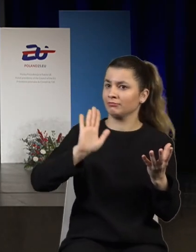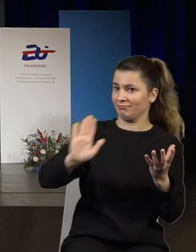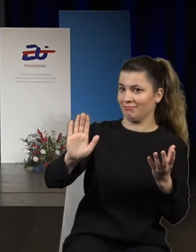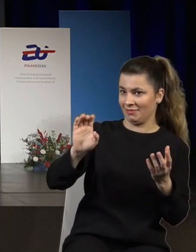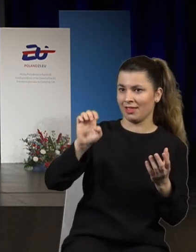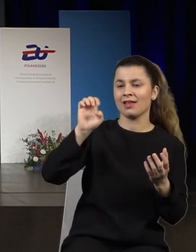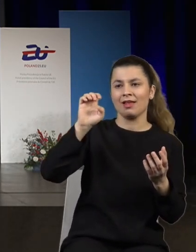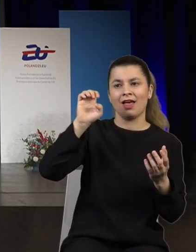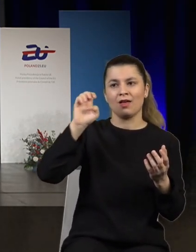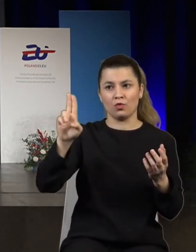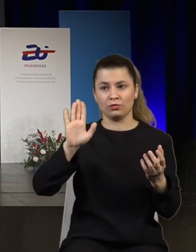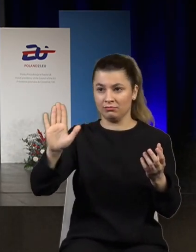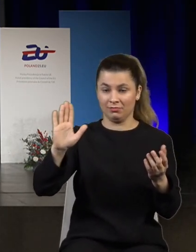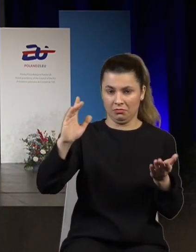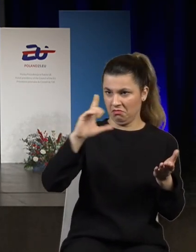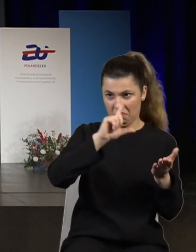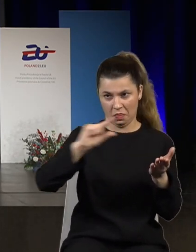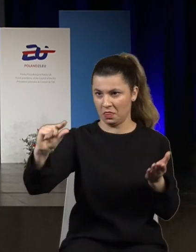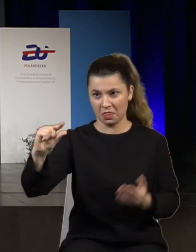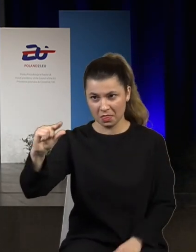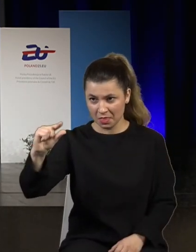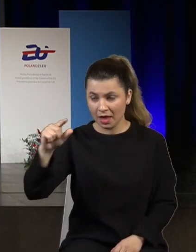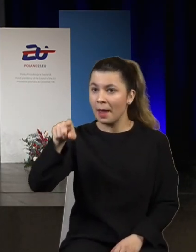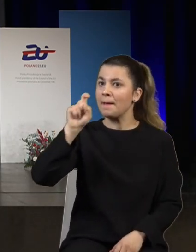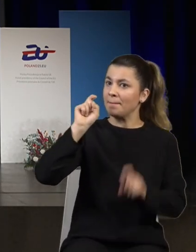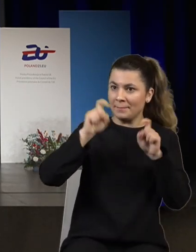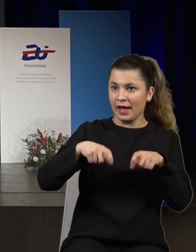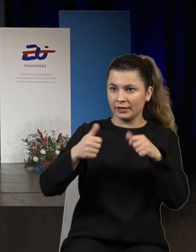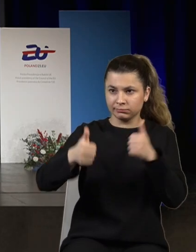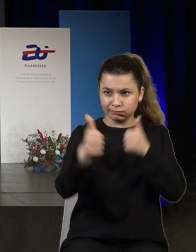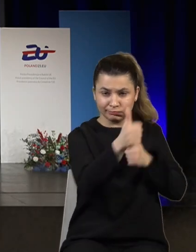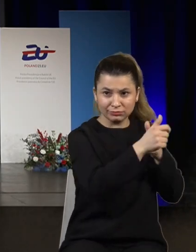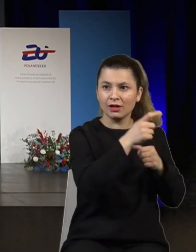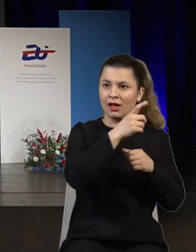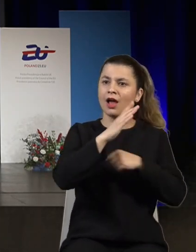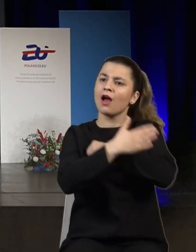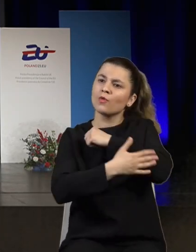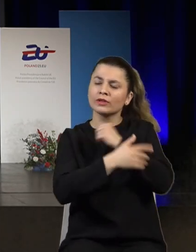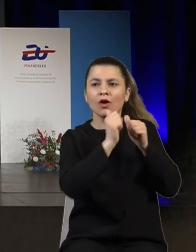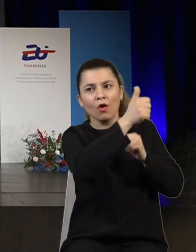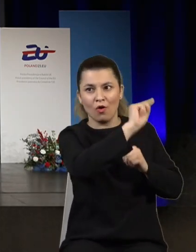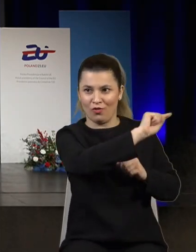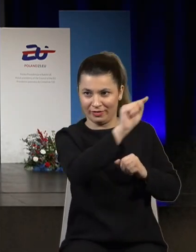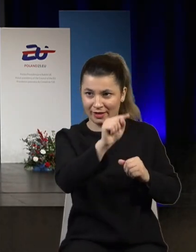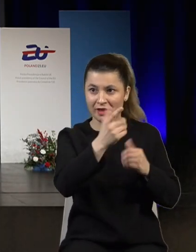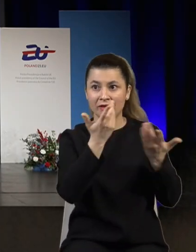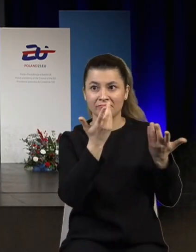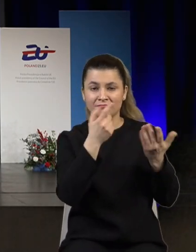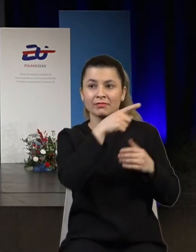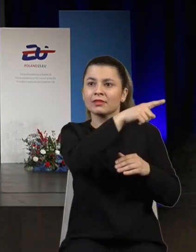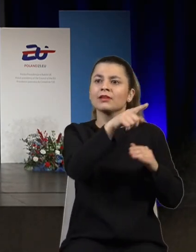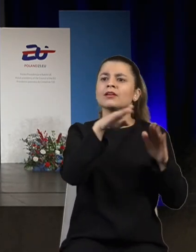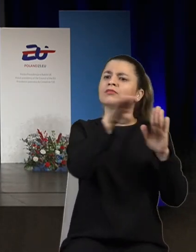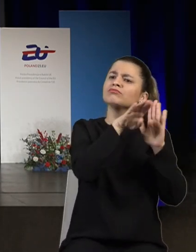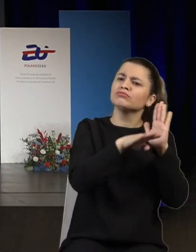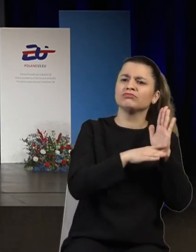some recommendations made. And I would like to ask for an input from completely other